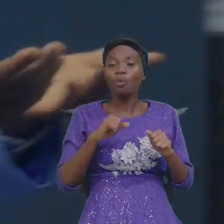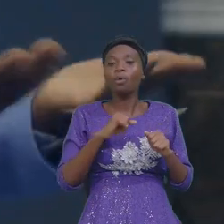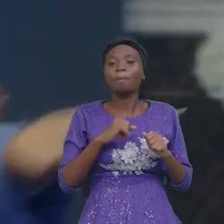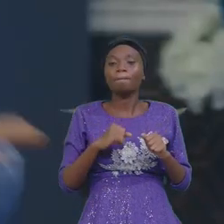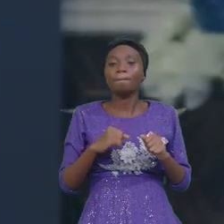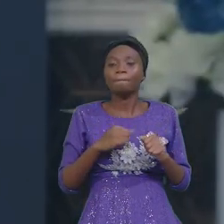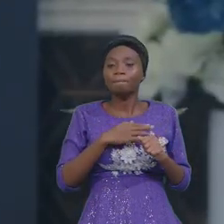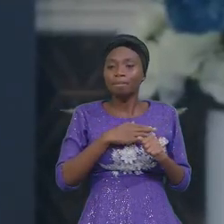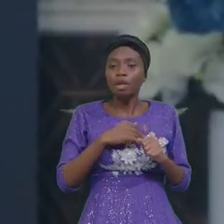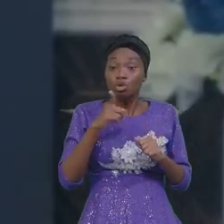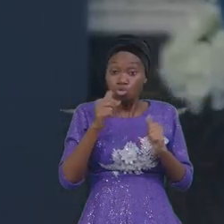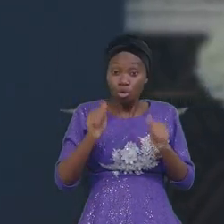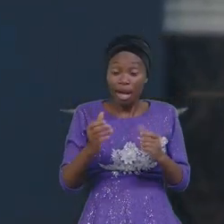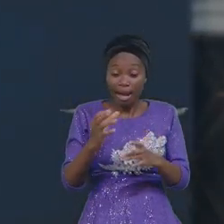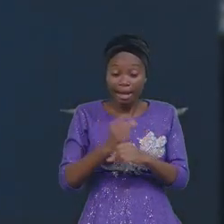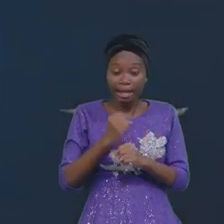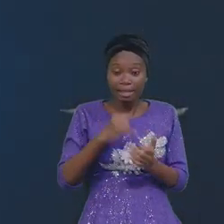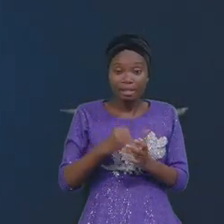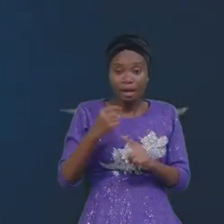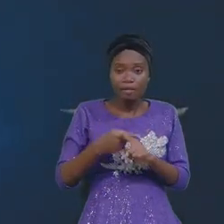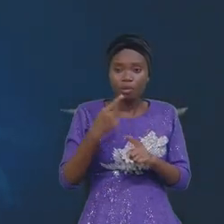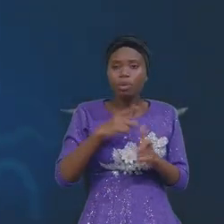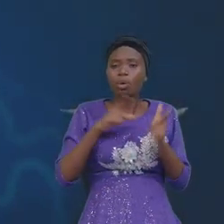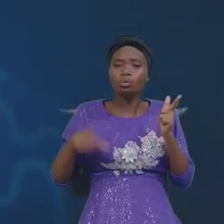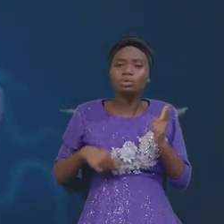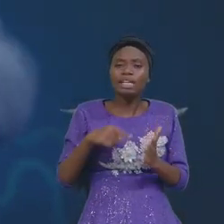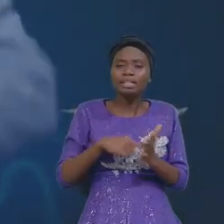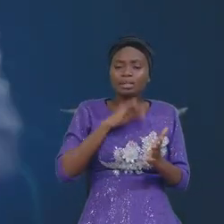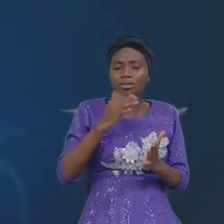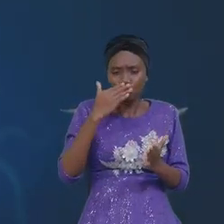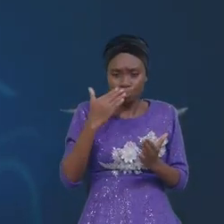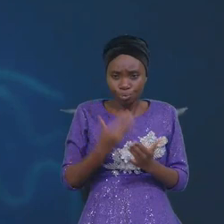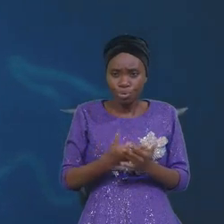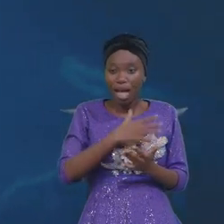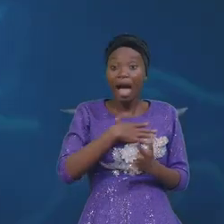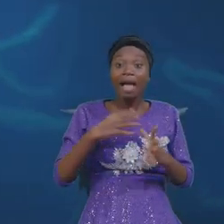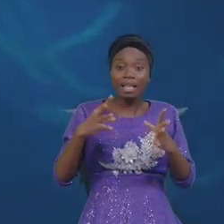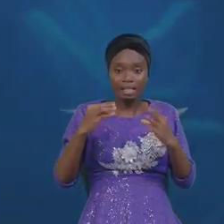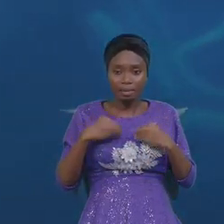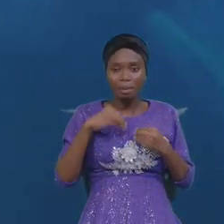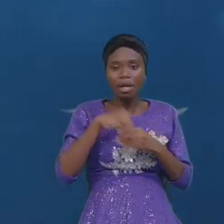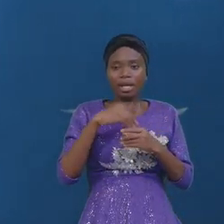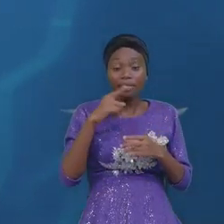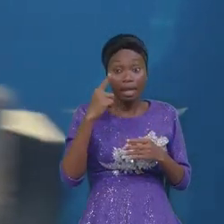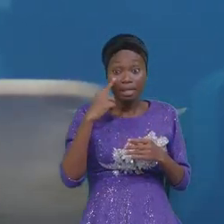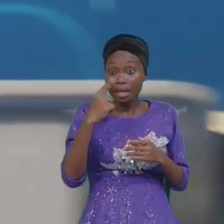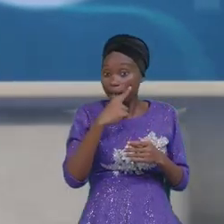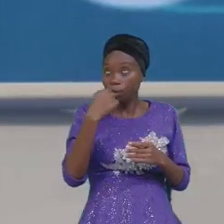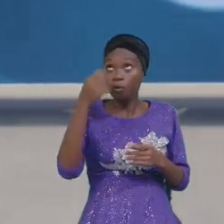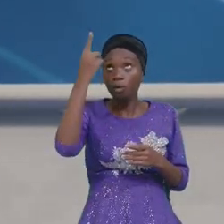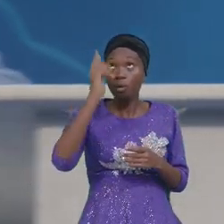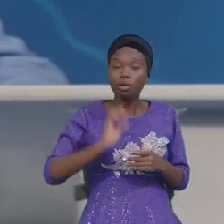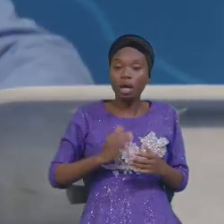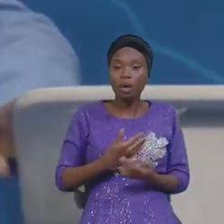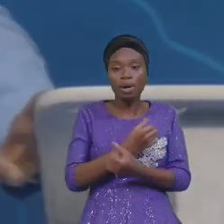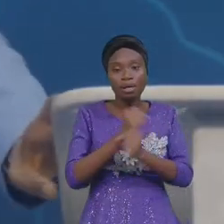can obtain it from the Lord. This is good and acceptable in the sight of God, our Savior. Look at verse